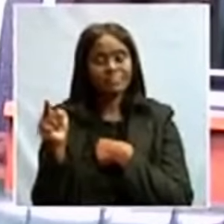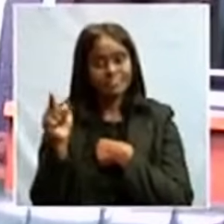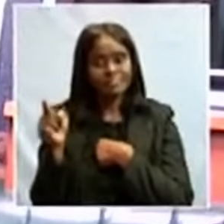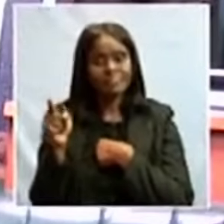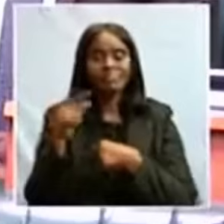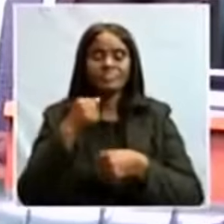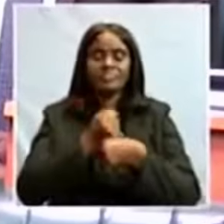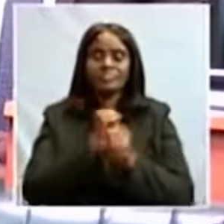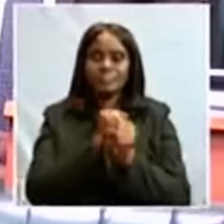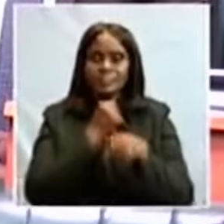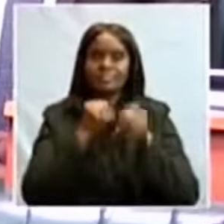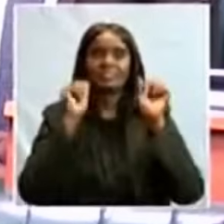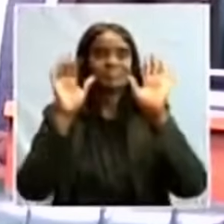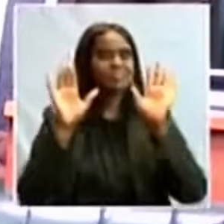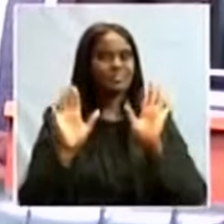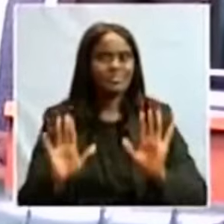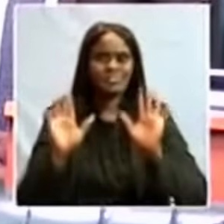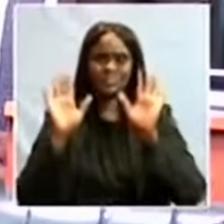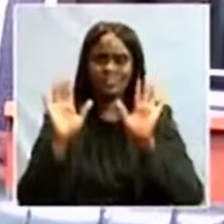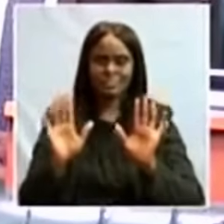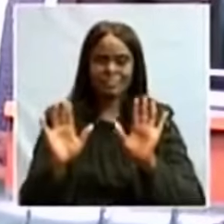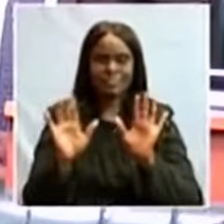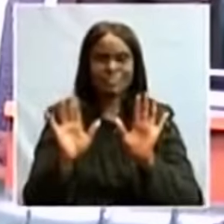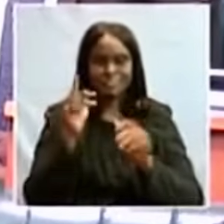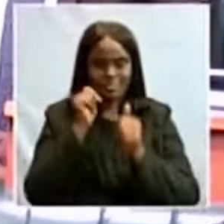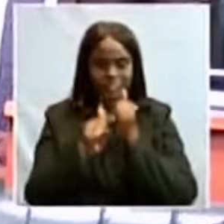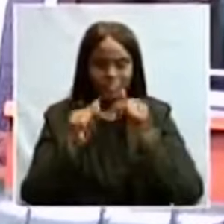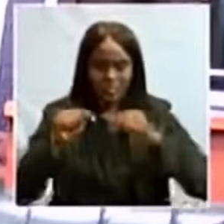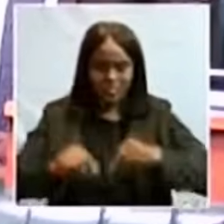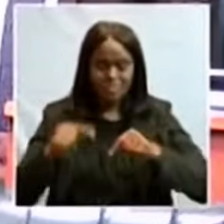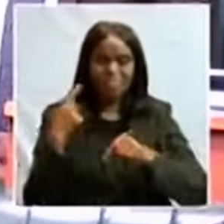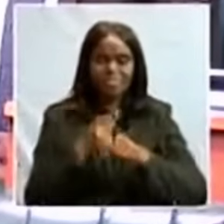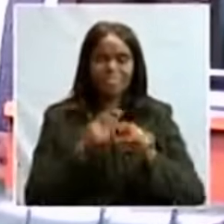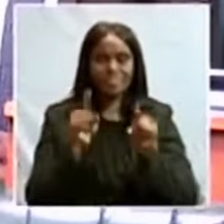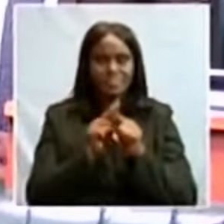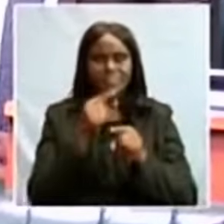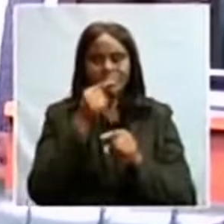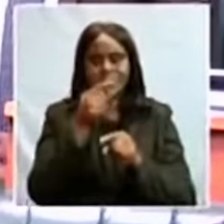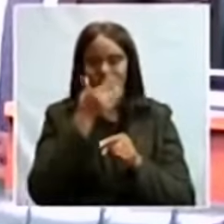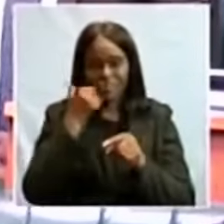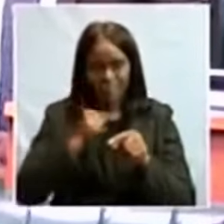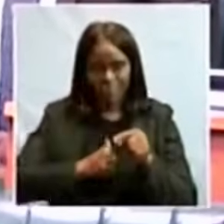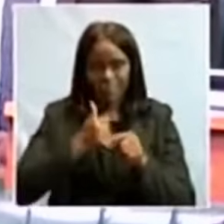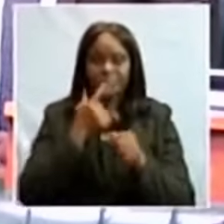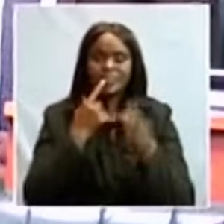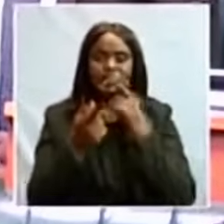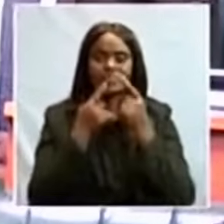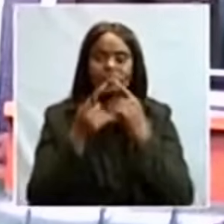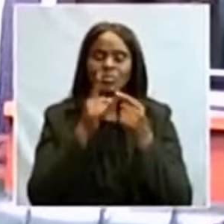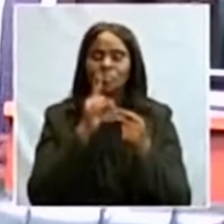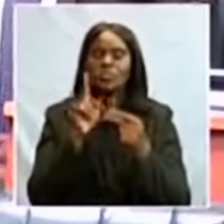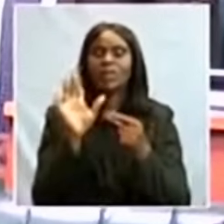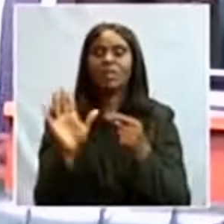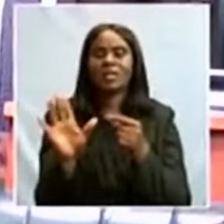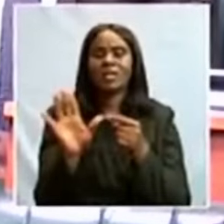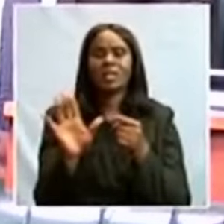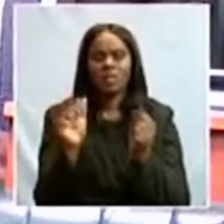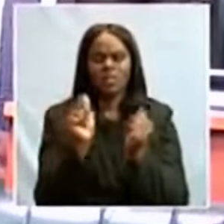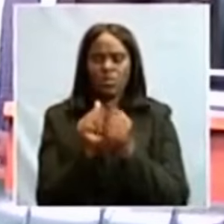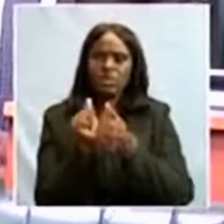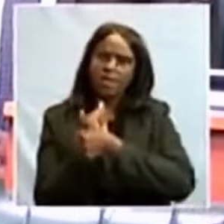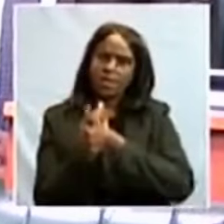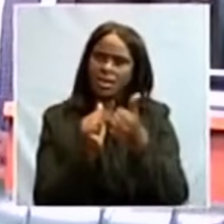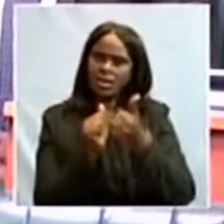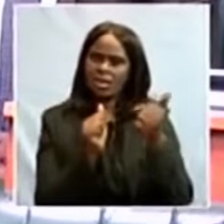producing wonders. Because this House dictates that we must be factual. Among the